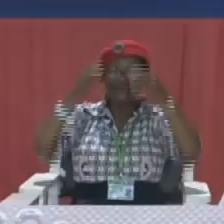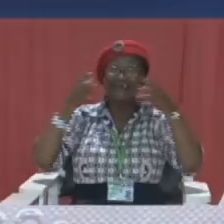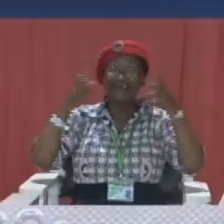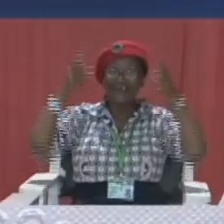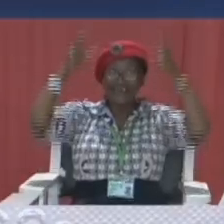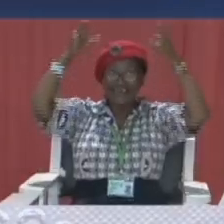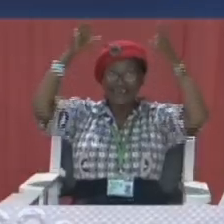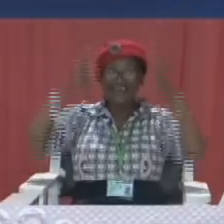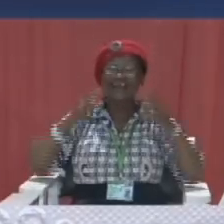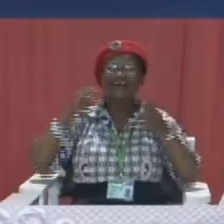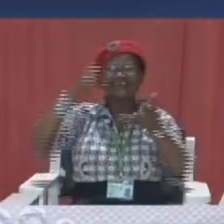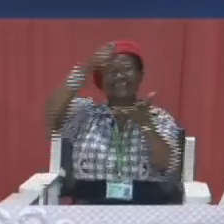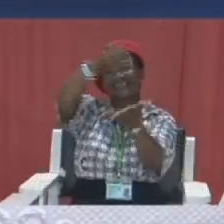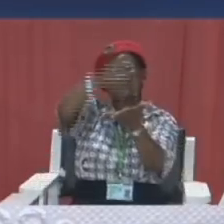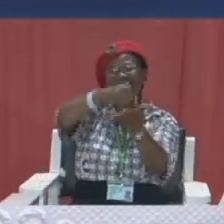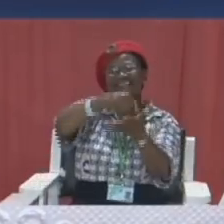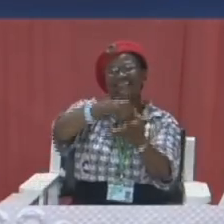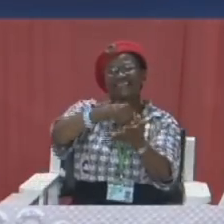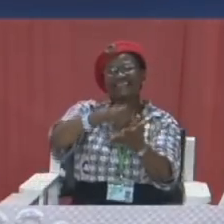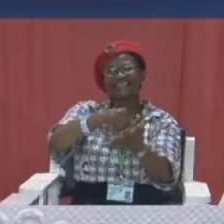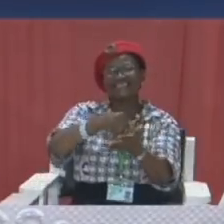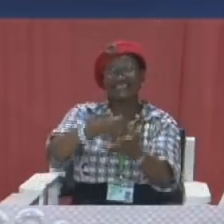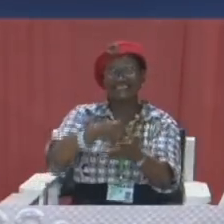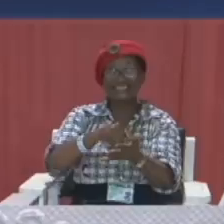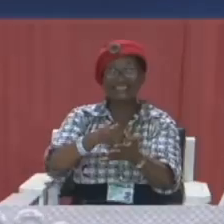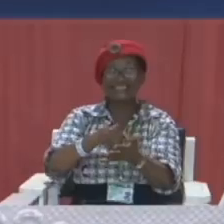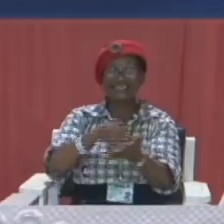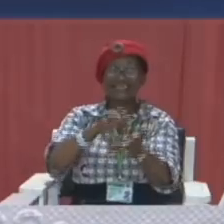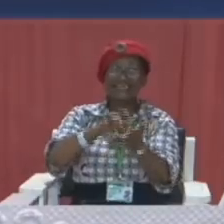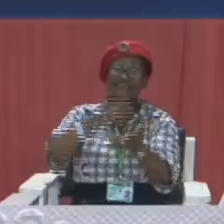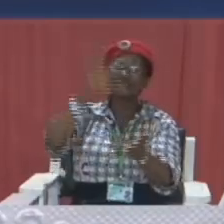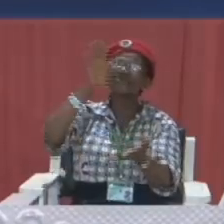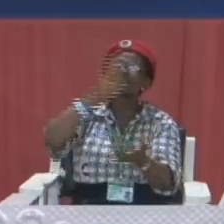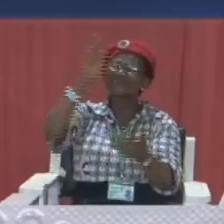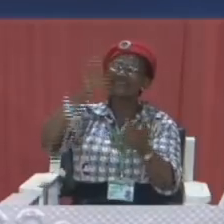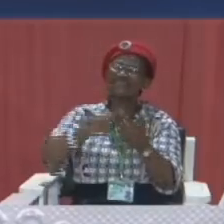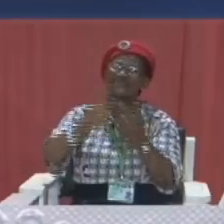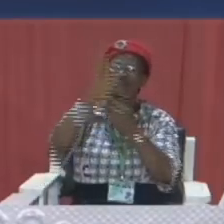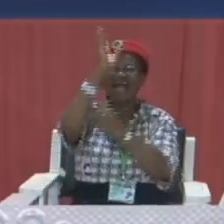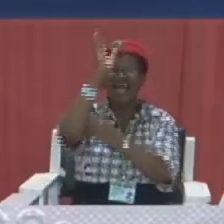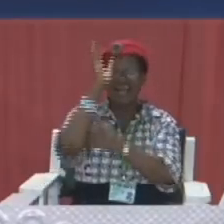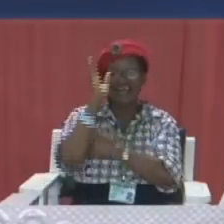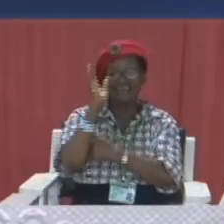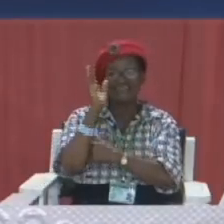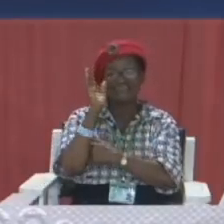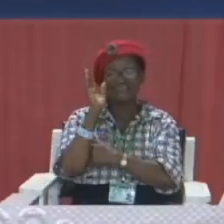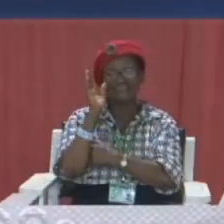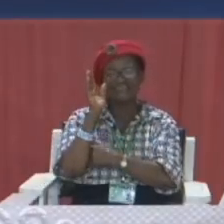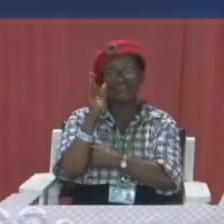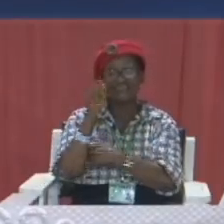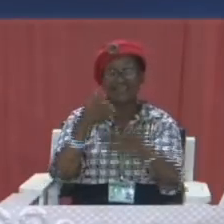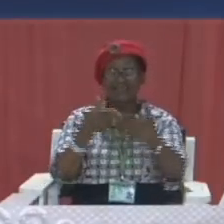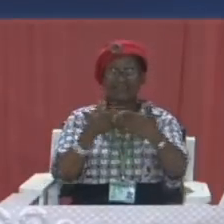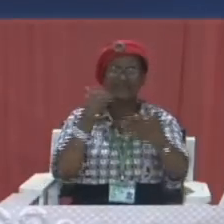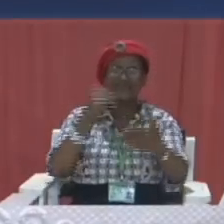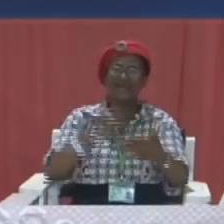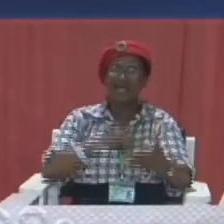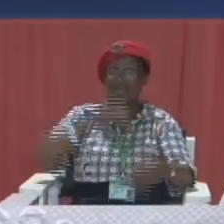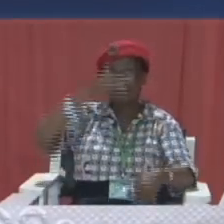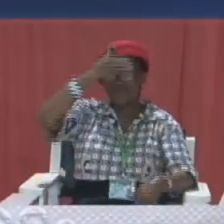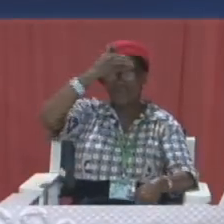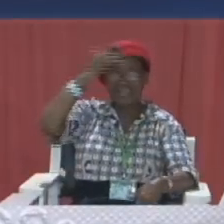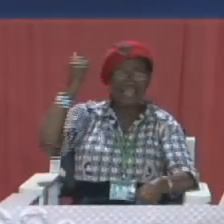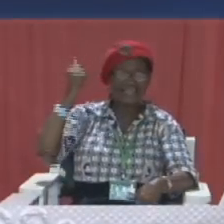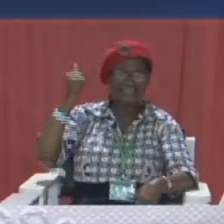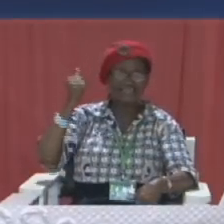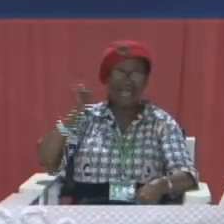fi adede lori. Glory be to God. Hallelujah. And before I forget, I think we should give the